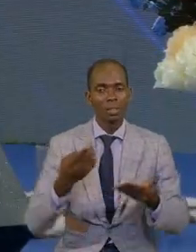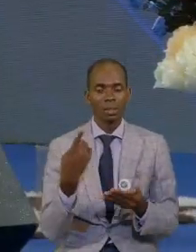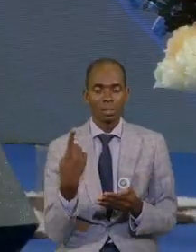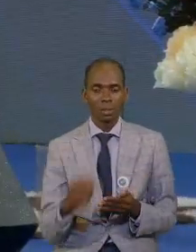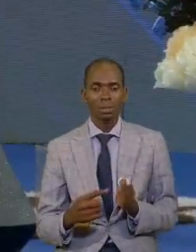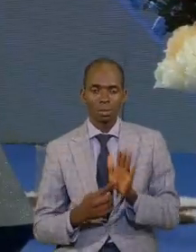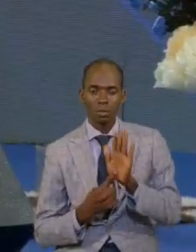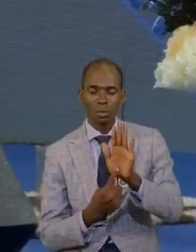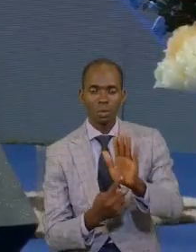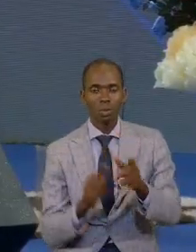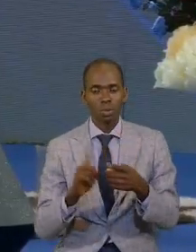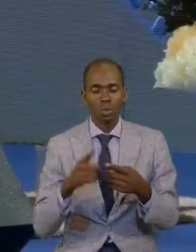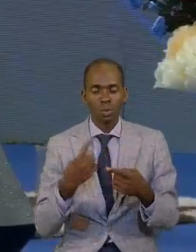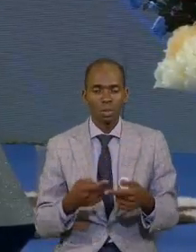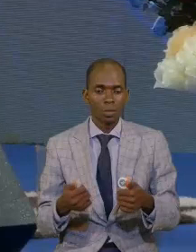apostles.